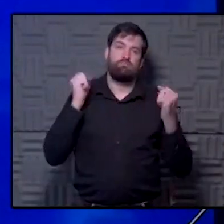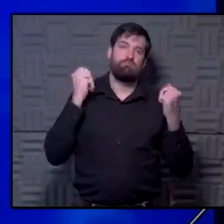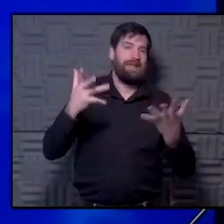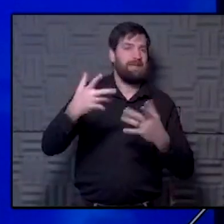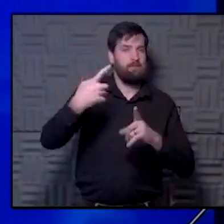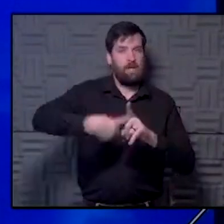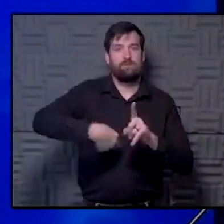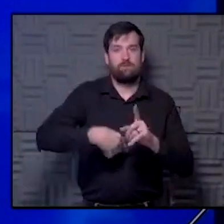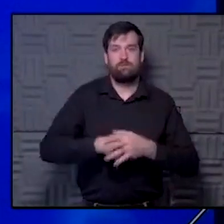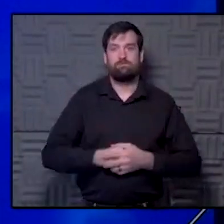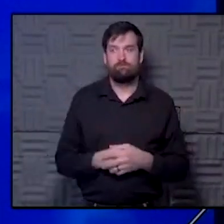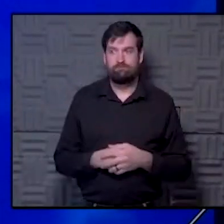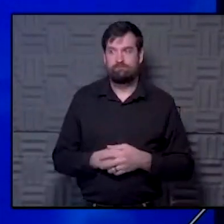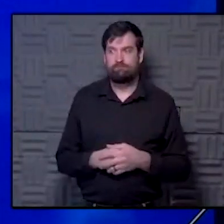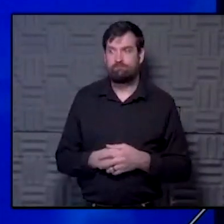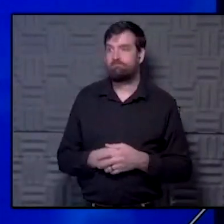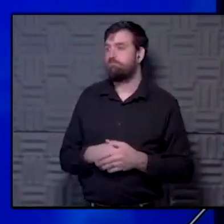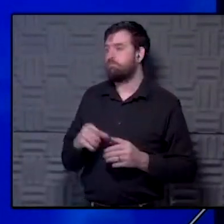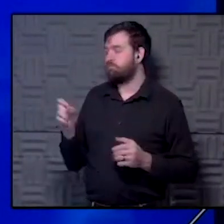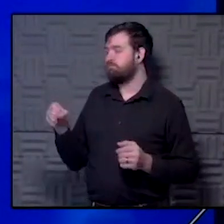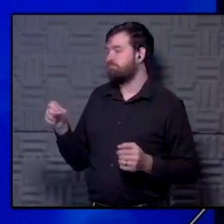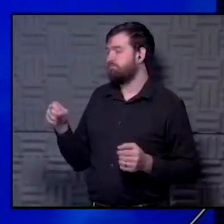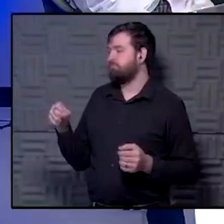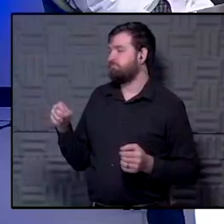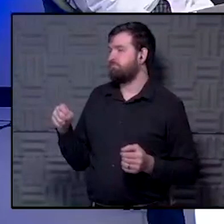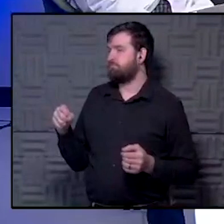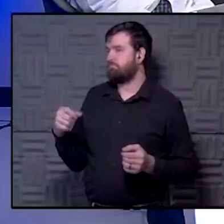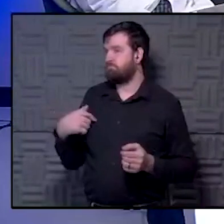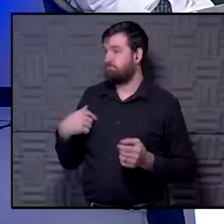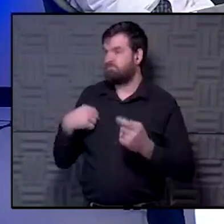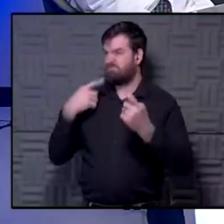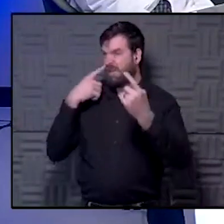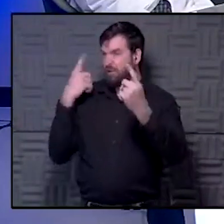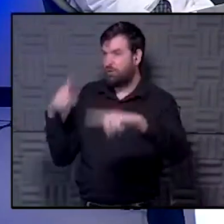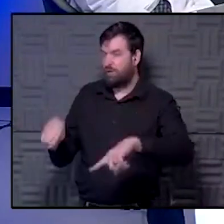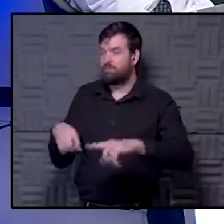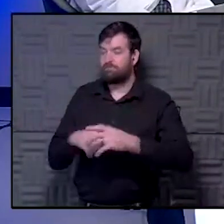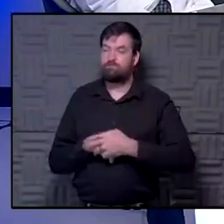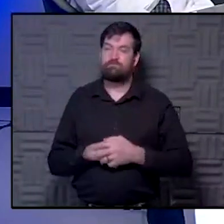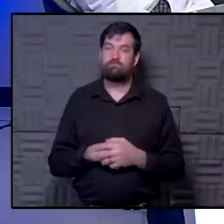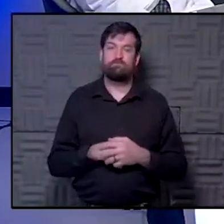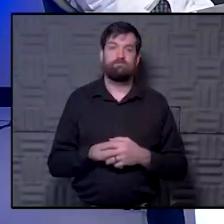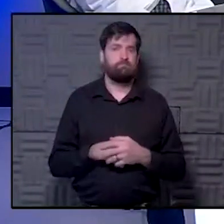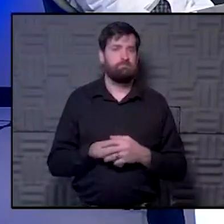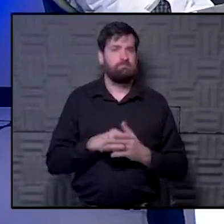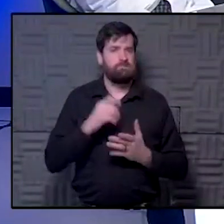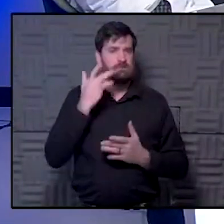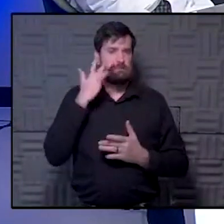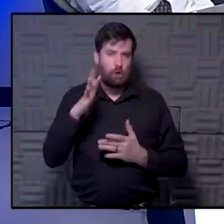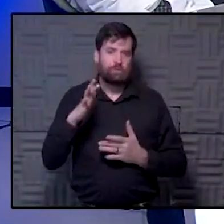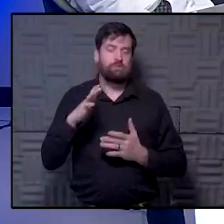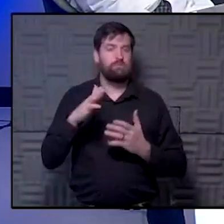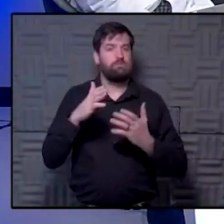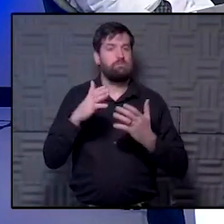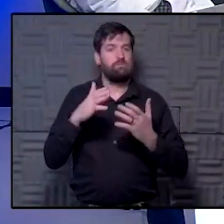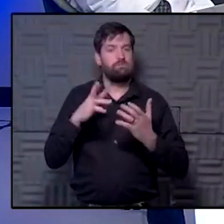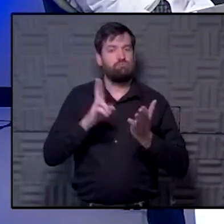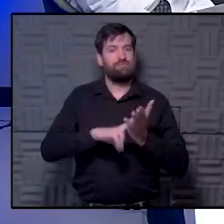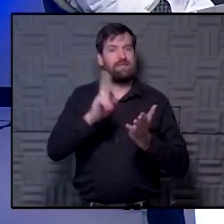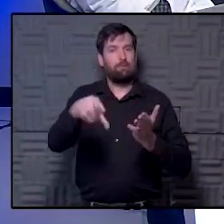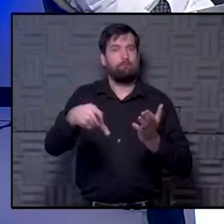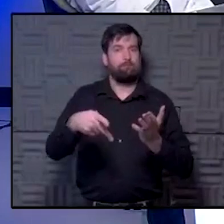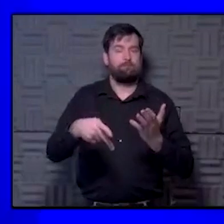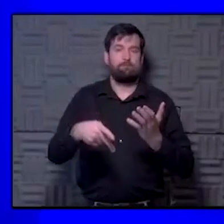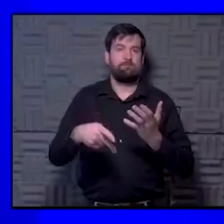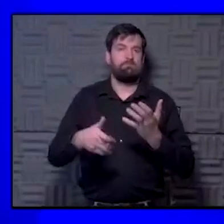off. Yeah, I guess I would just add, I agree. I think it's really a smart thing and a good thing to sign up for as many